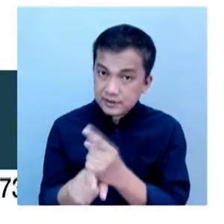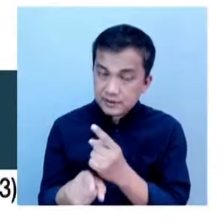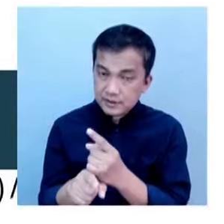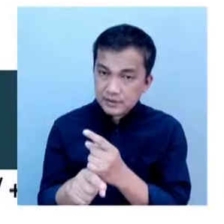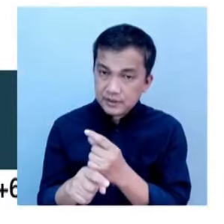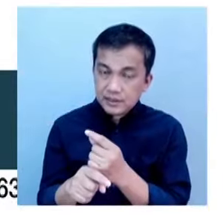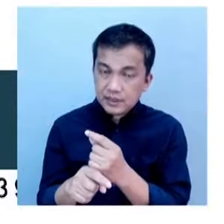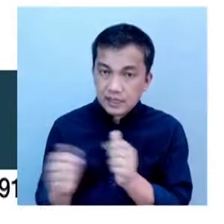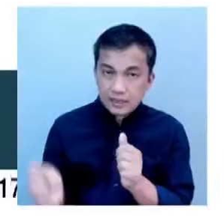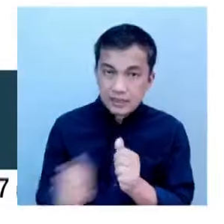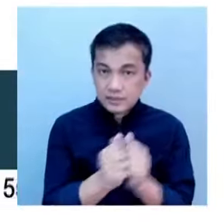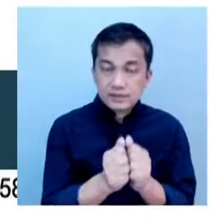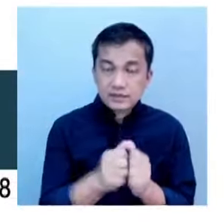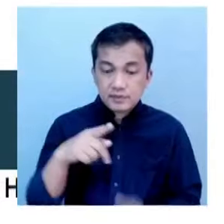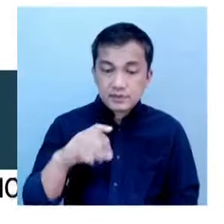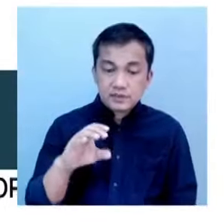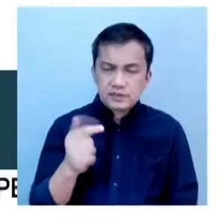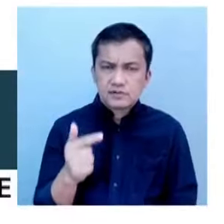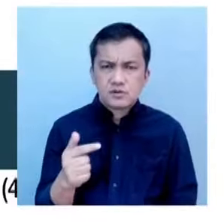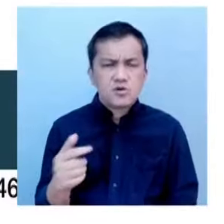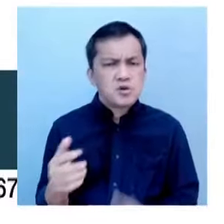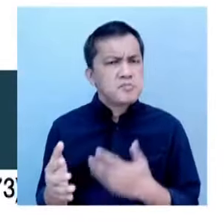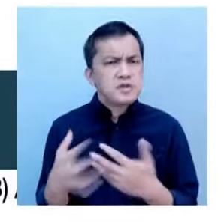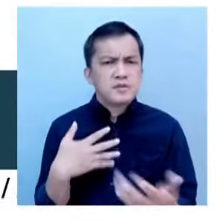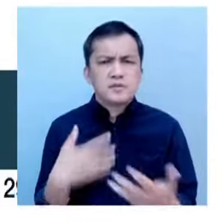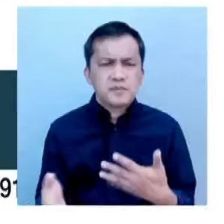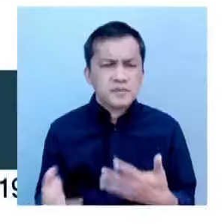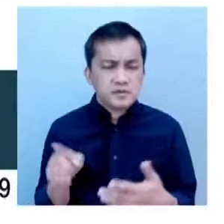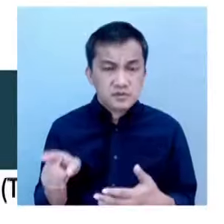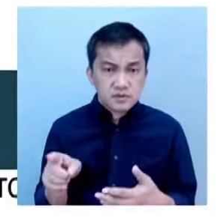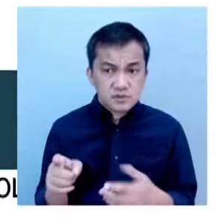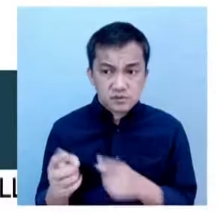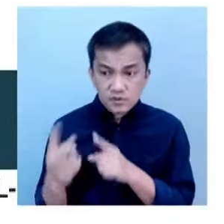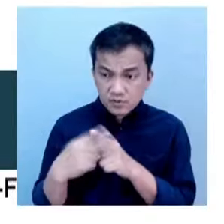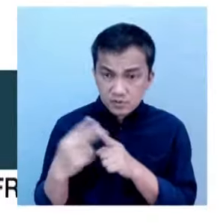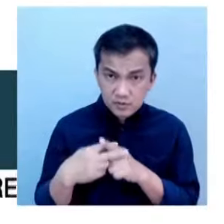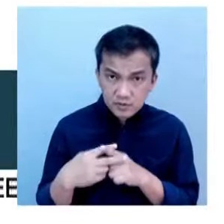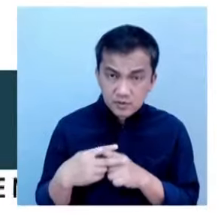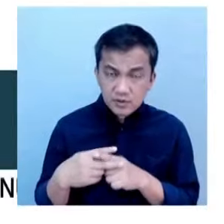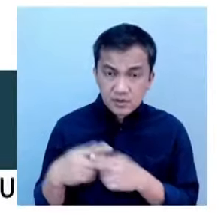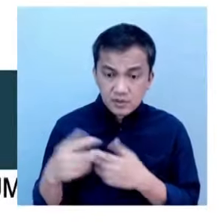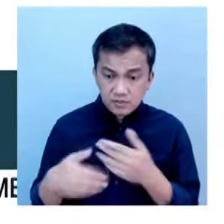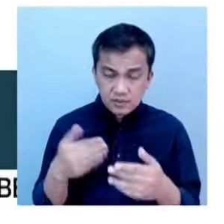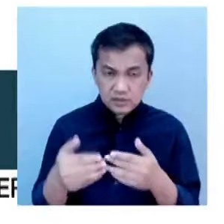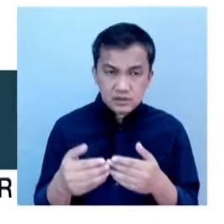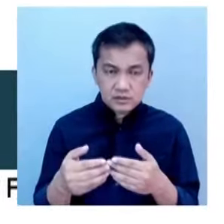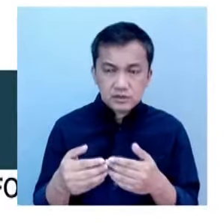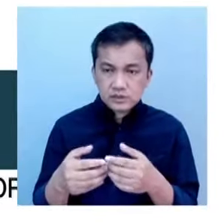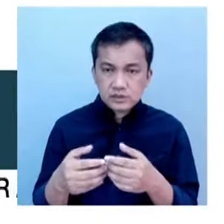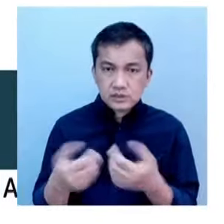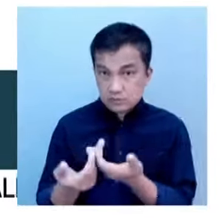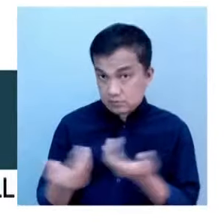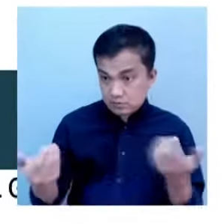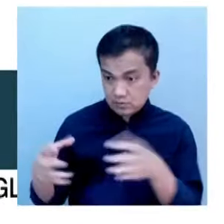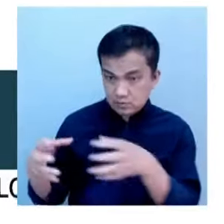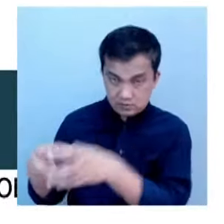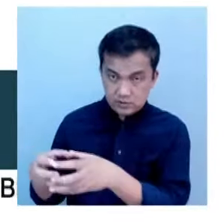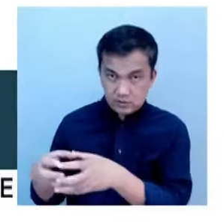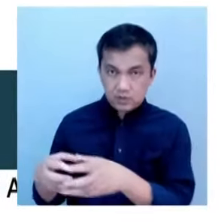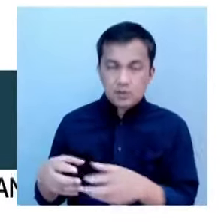the Philippine Coast Guard. But even so, should the recruitment process have been held in a vacuum,